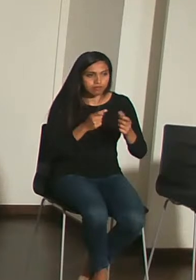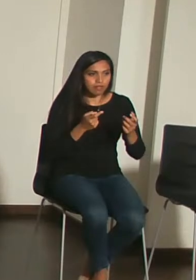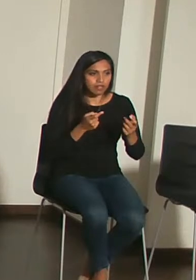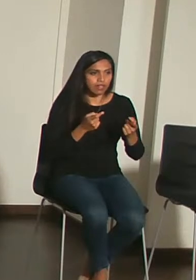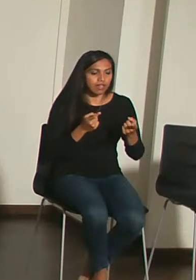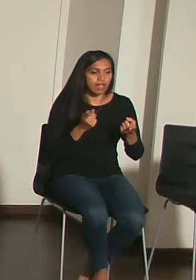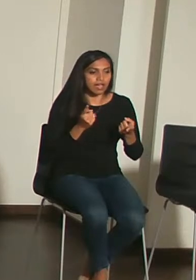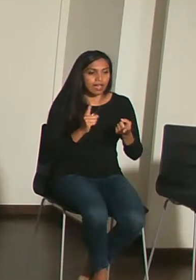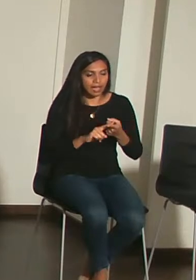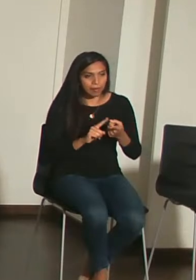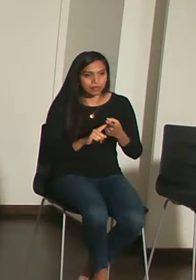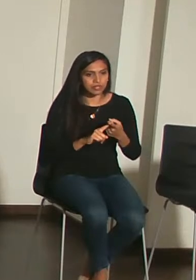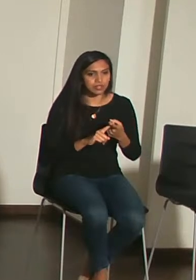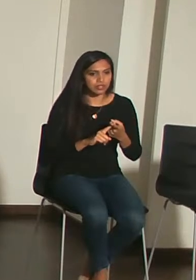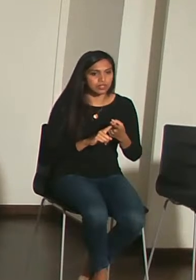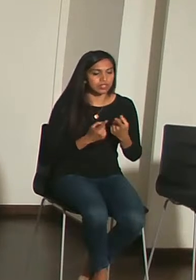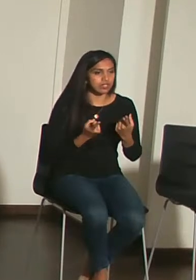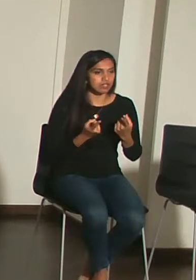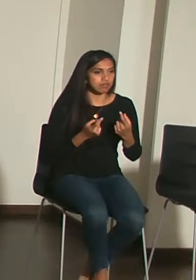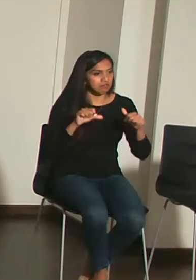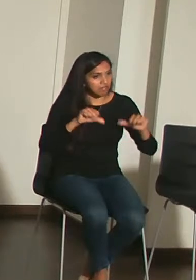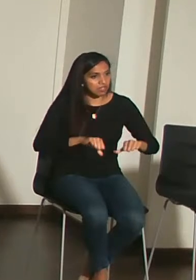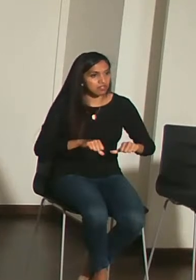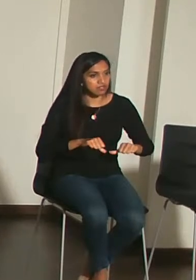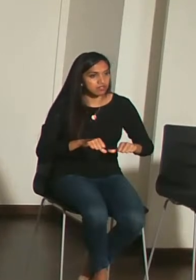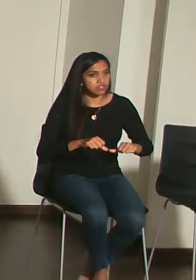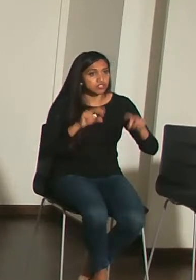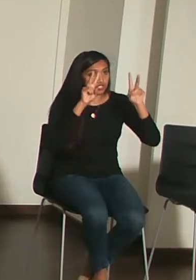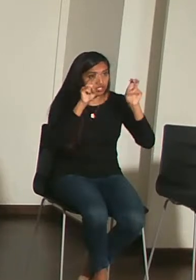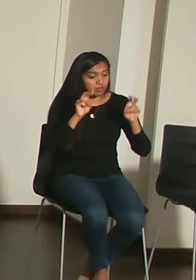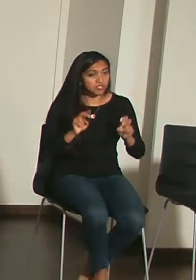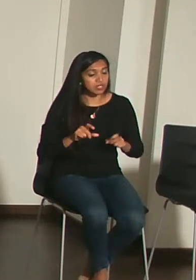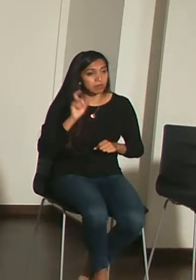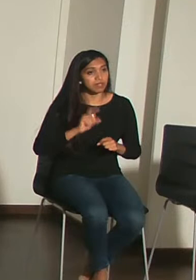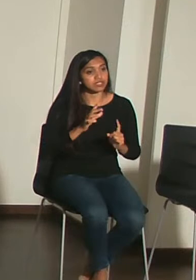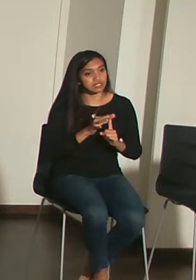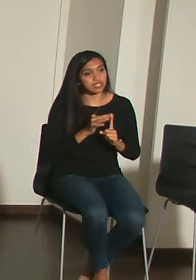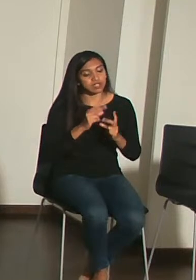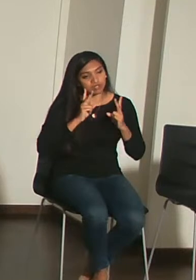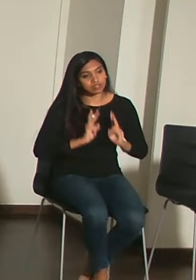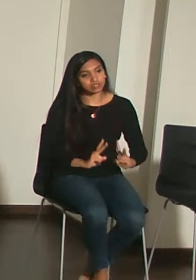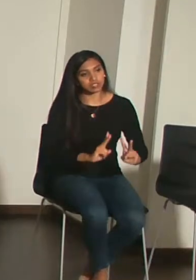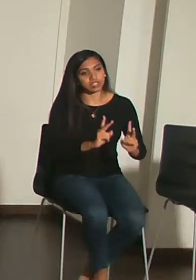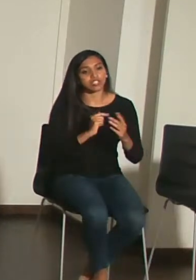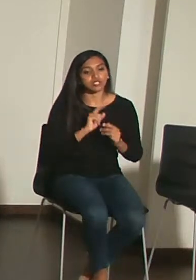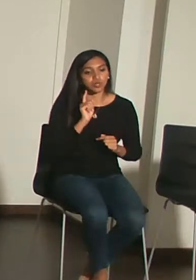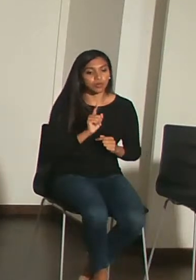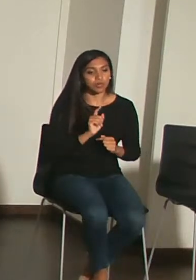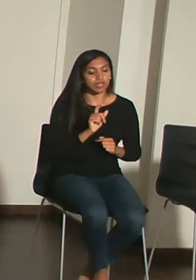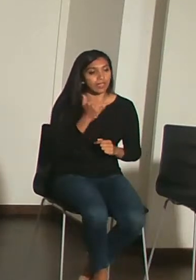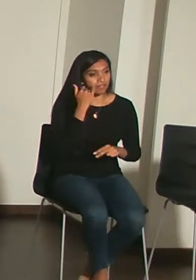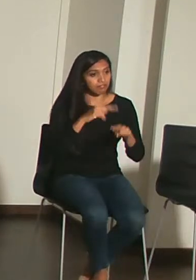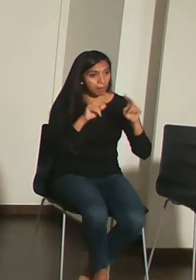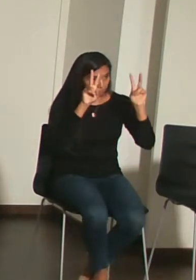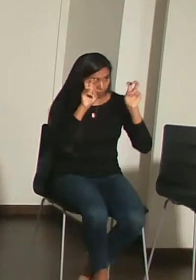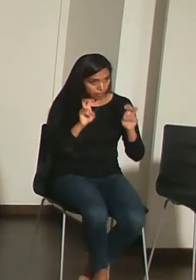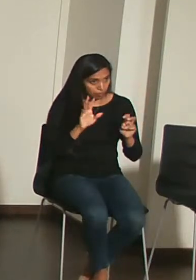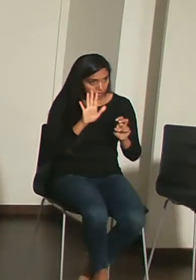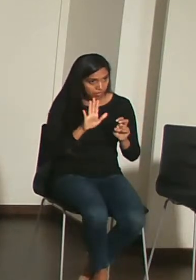shouldn't happen. I feel like the subject should be present. So, a politics of presencing and